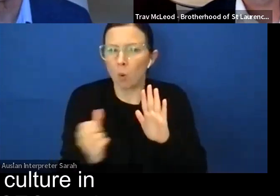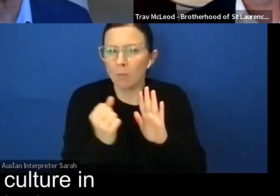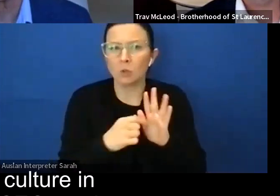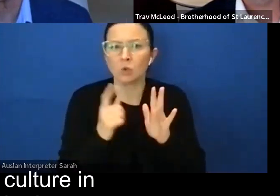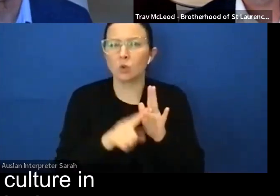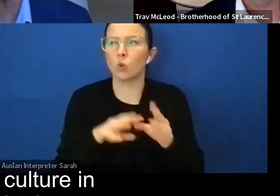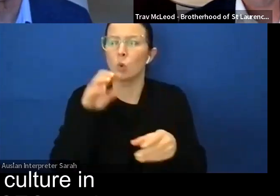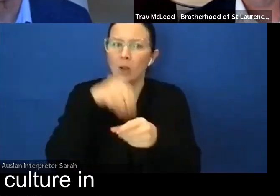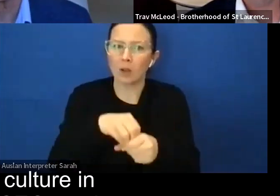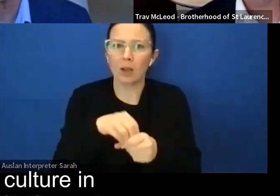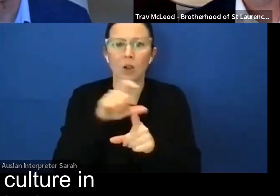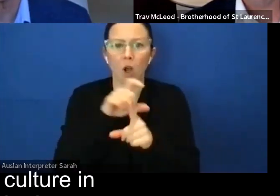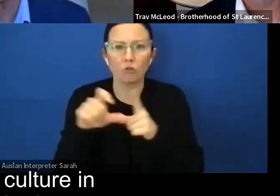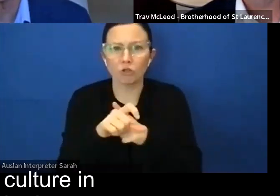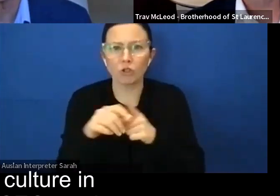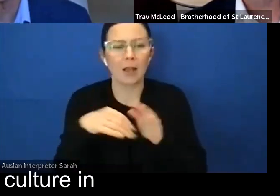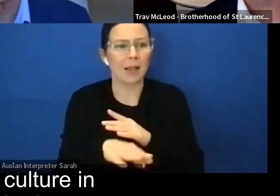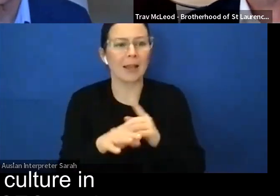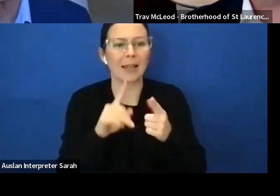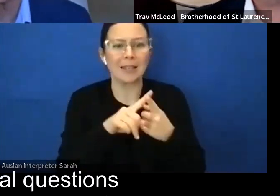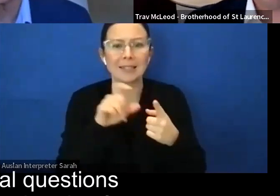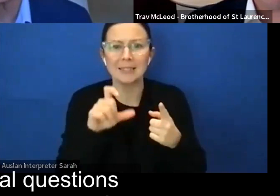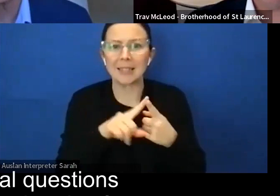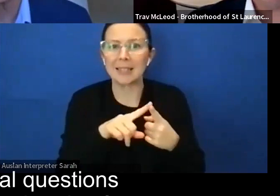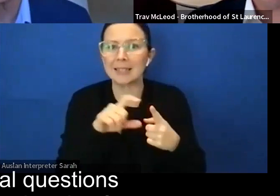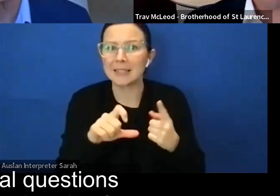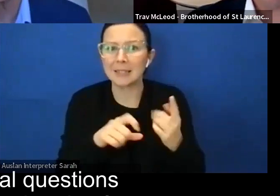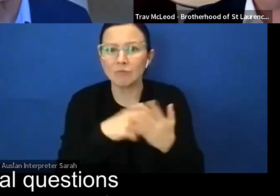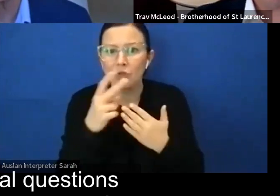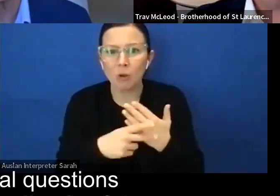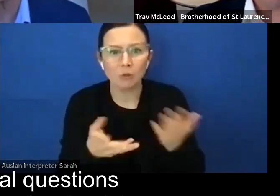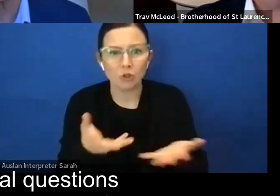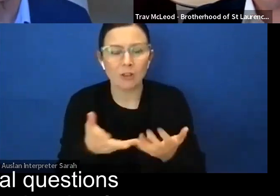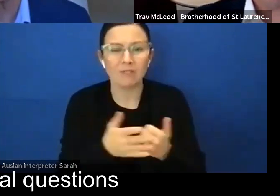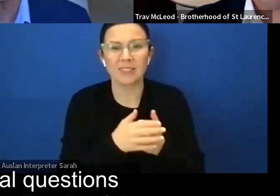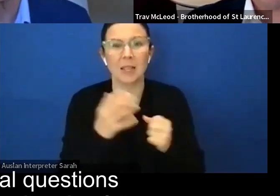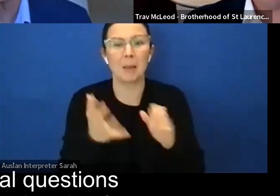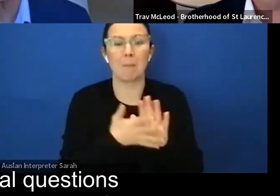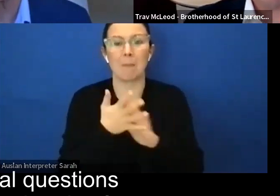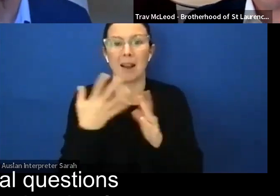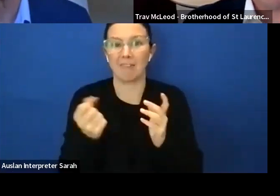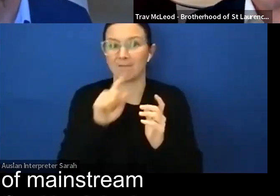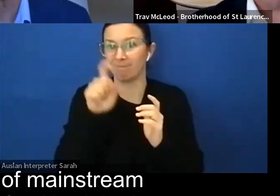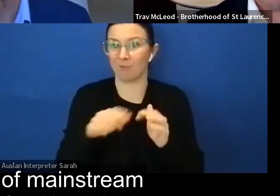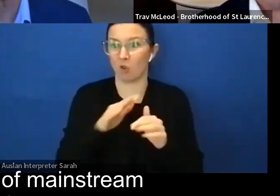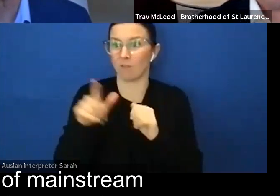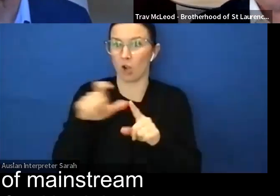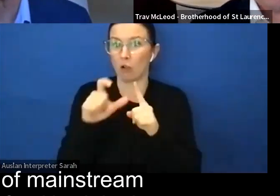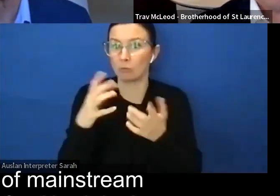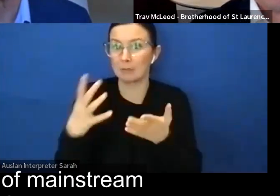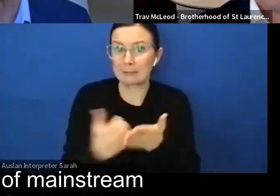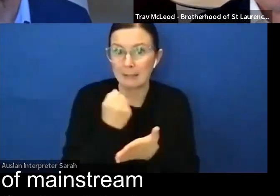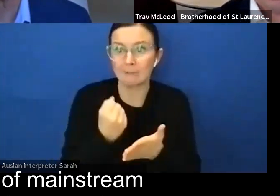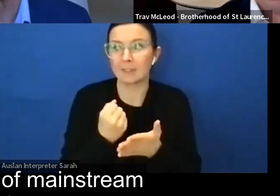culture in mainstream ECEC services, raising critical questions regarding the cultural safety and inclusivity